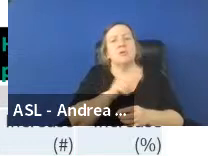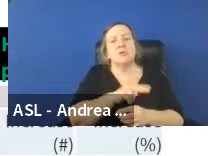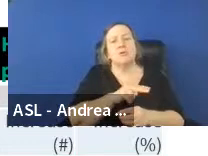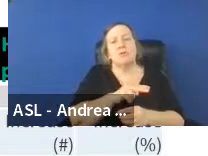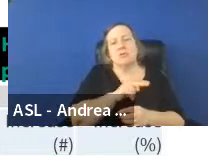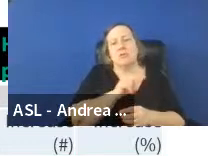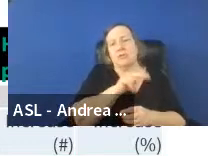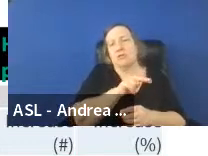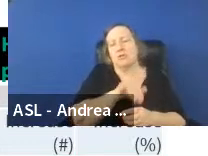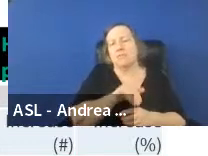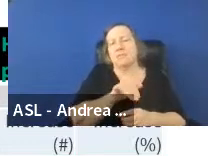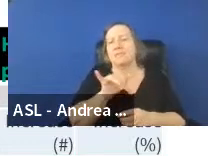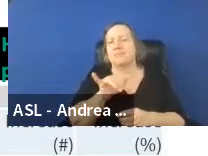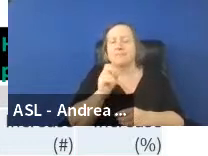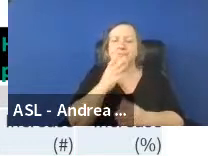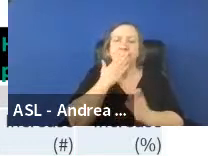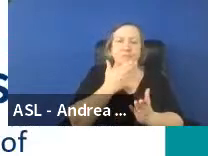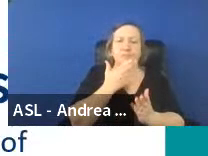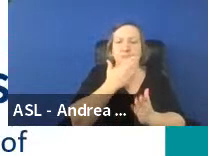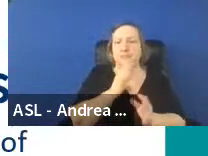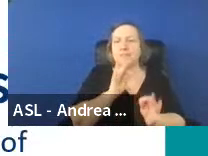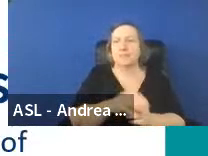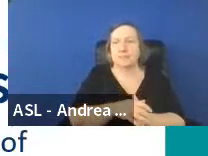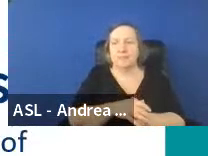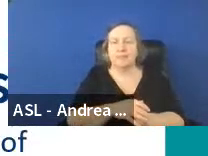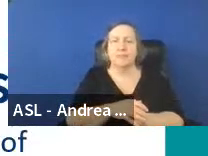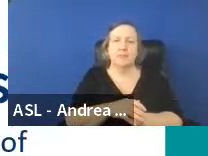Yeah. Okay. Great. Thank you.